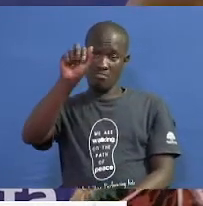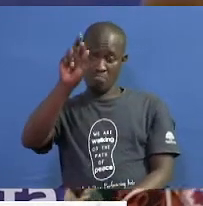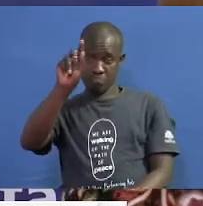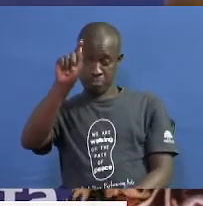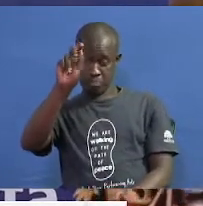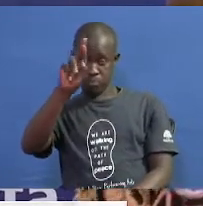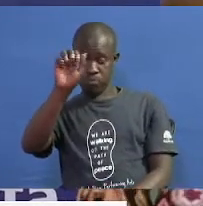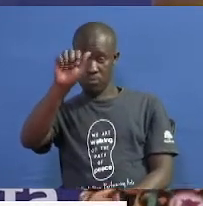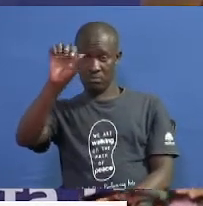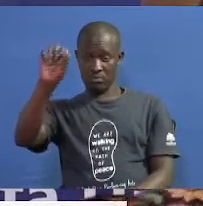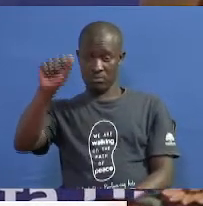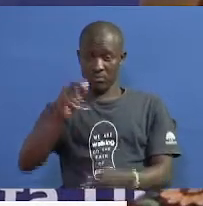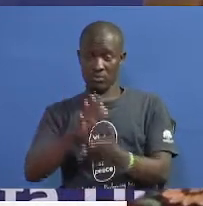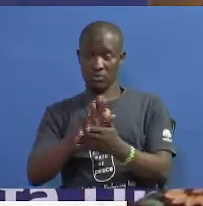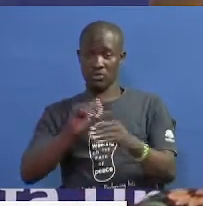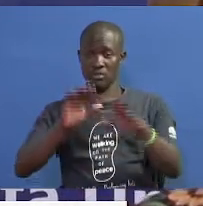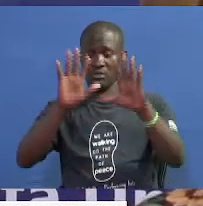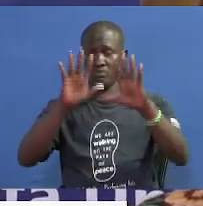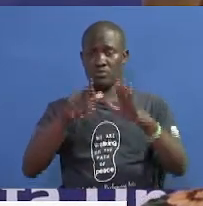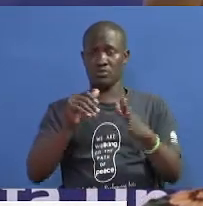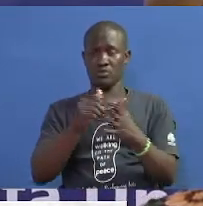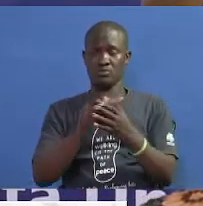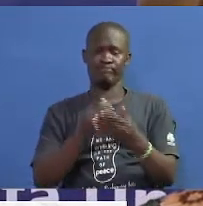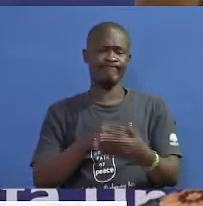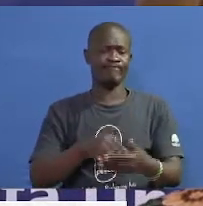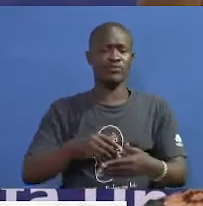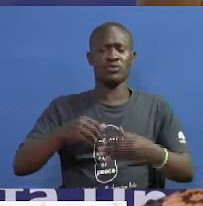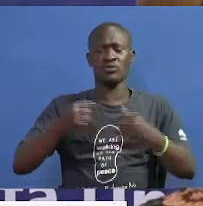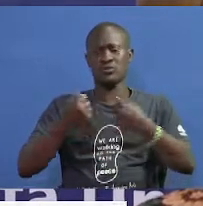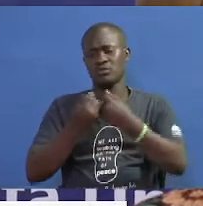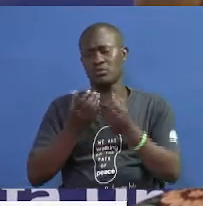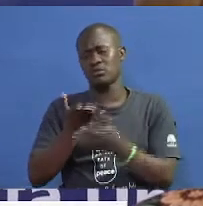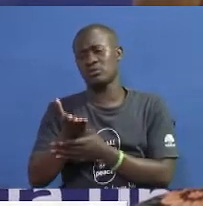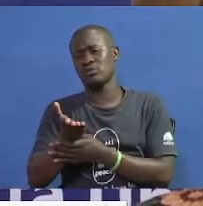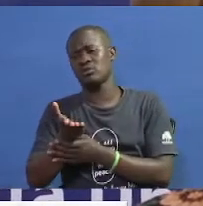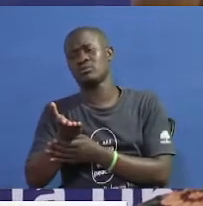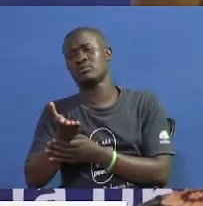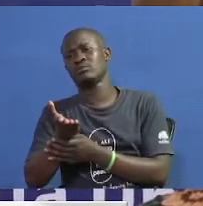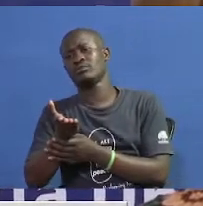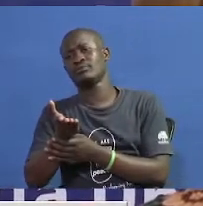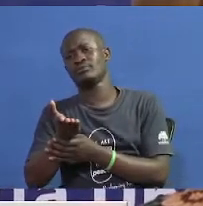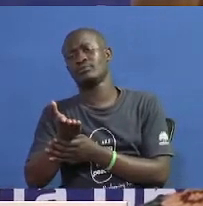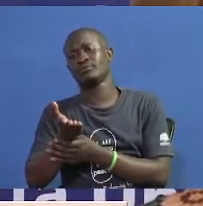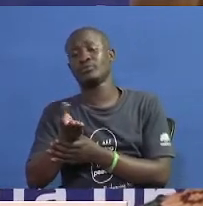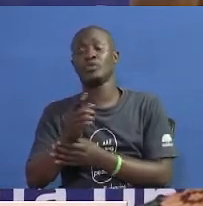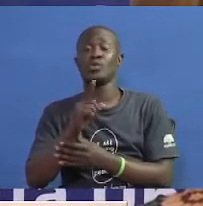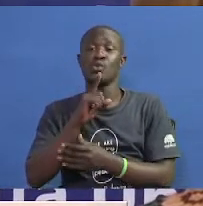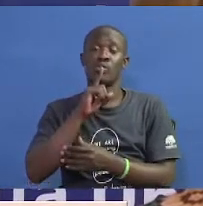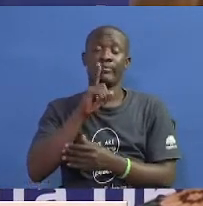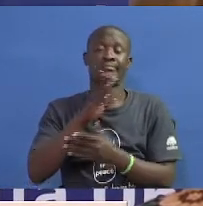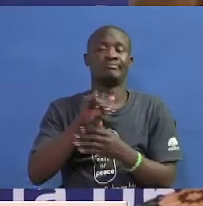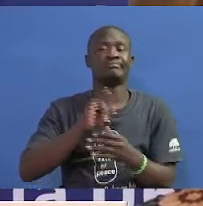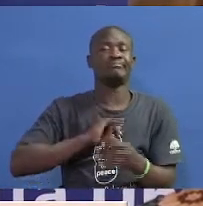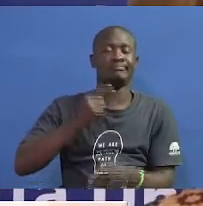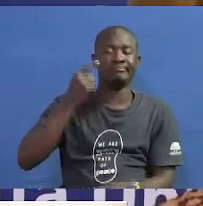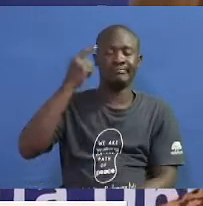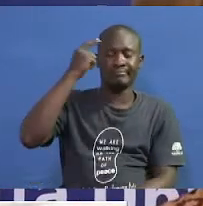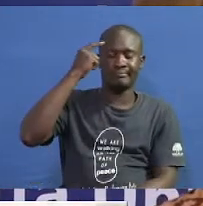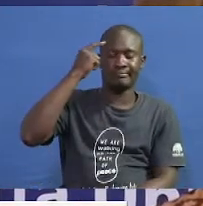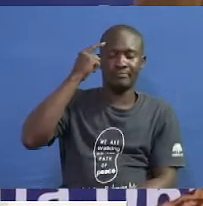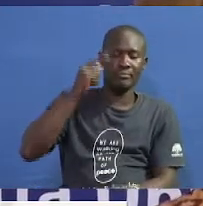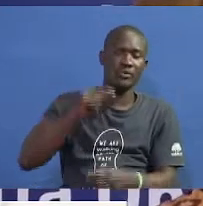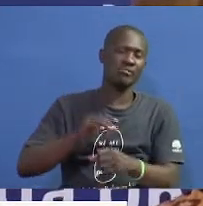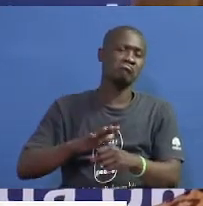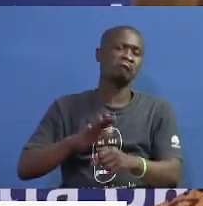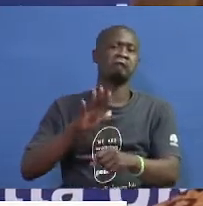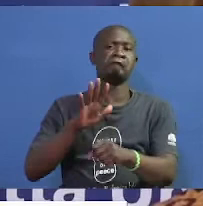that brings in the importance of why we need to perform these ultrasounds? Yeah, great question. So I think